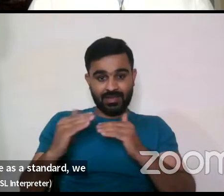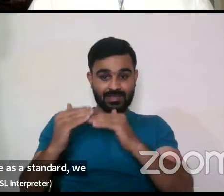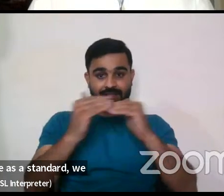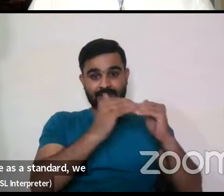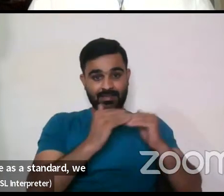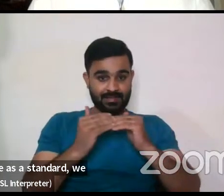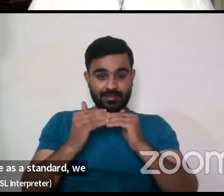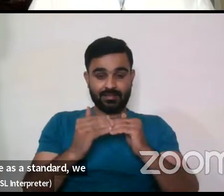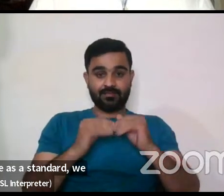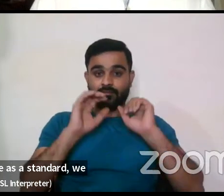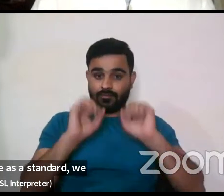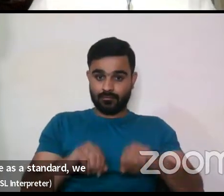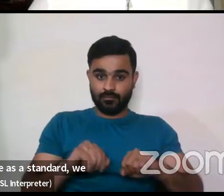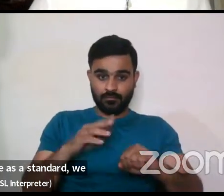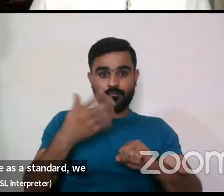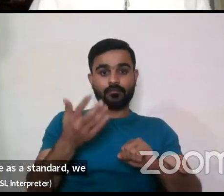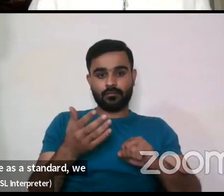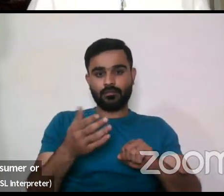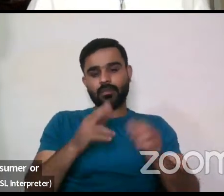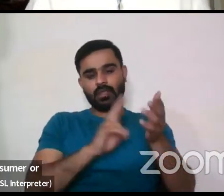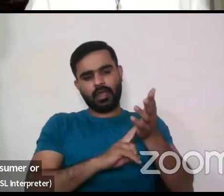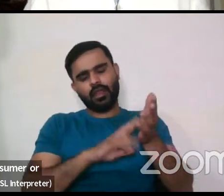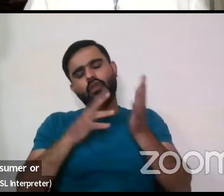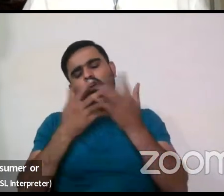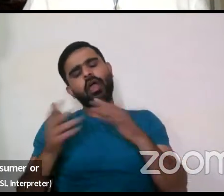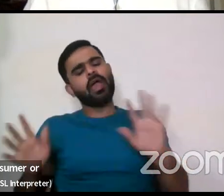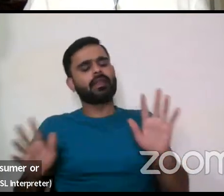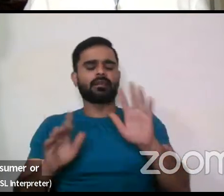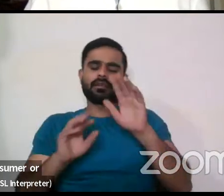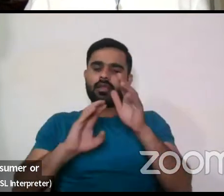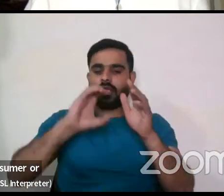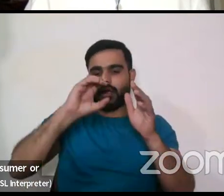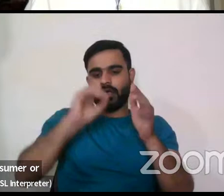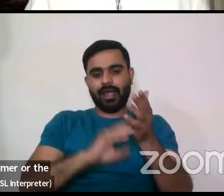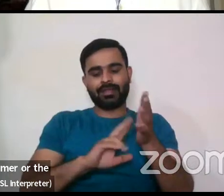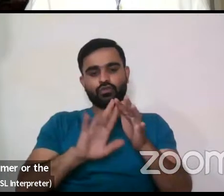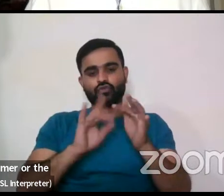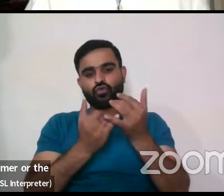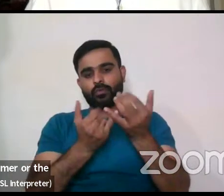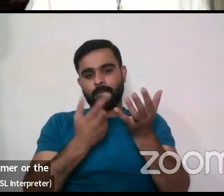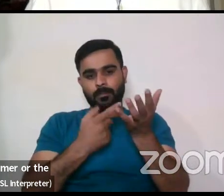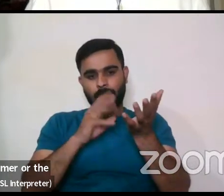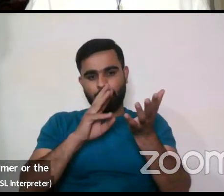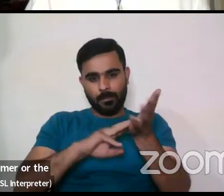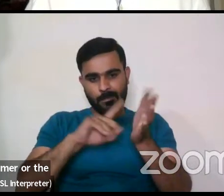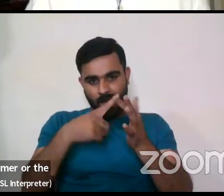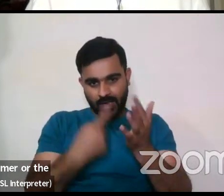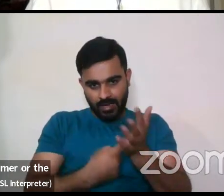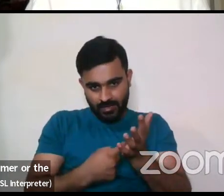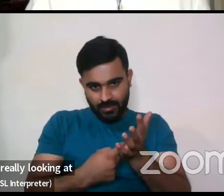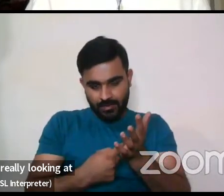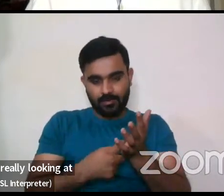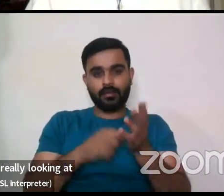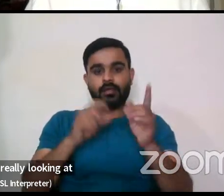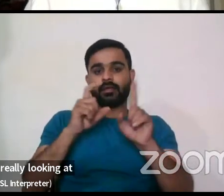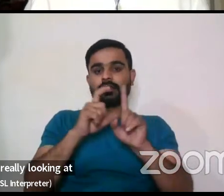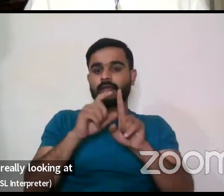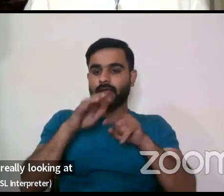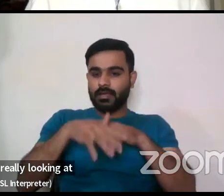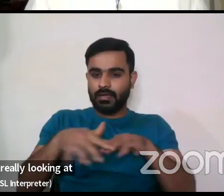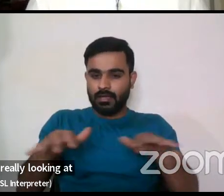we really, whether it's the end consumer or the intermediate consumer, I think we are really looking at a denationalized,